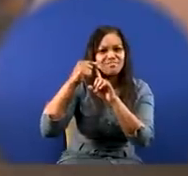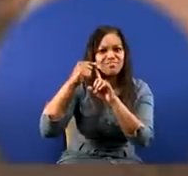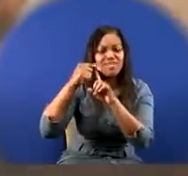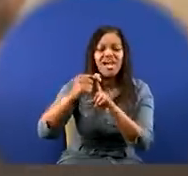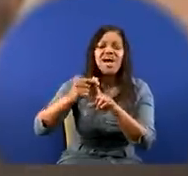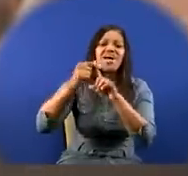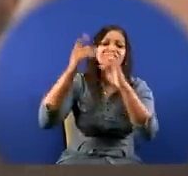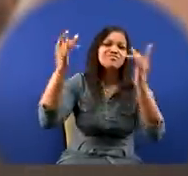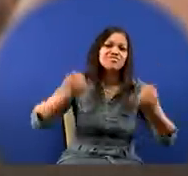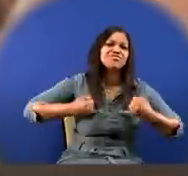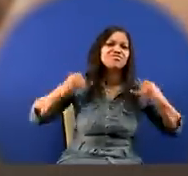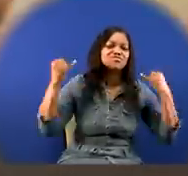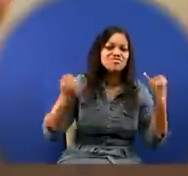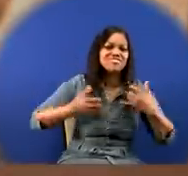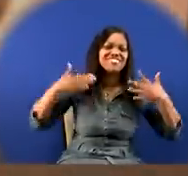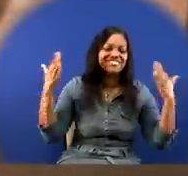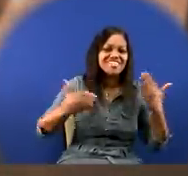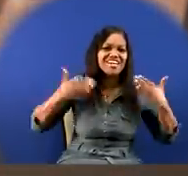the joy,